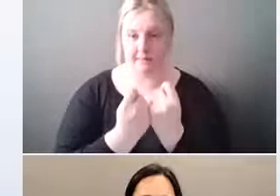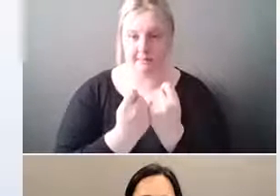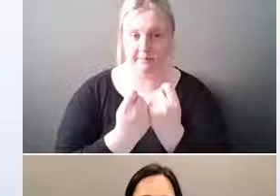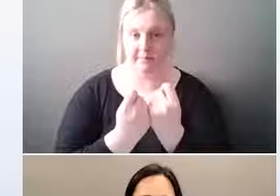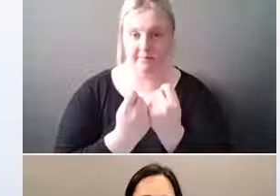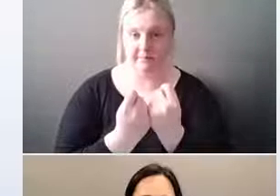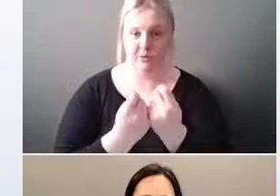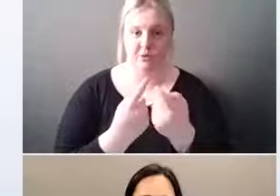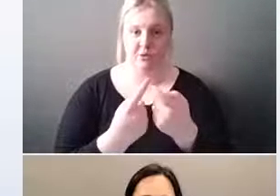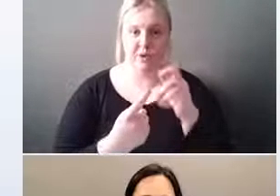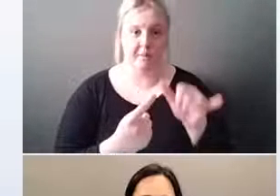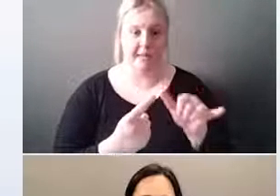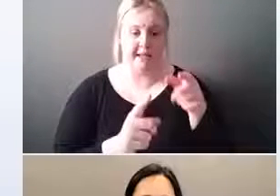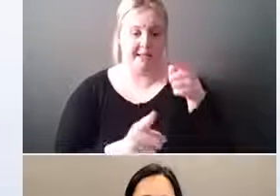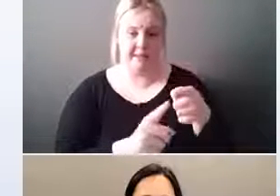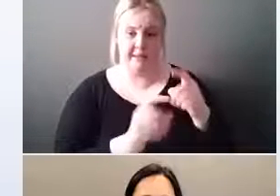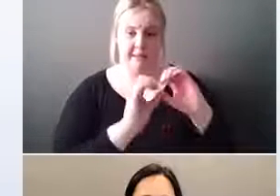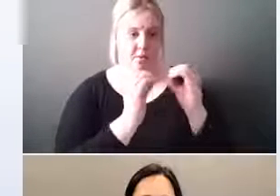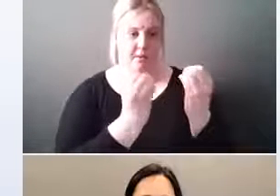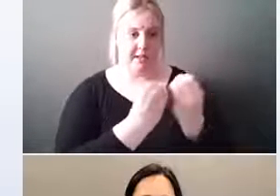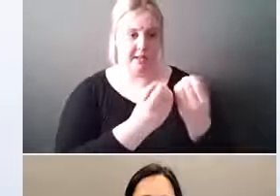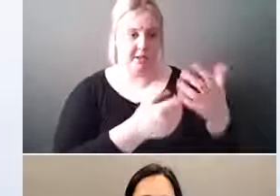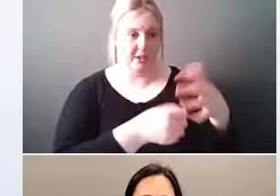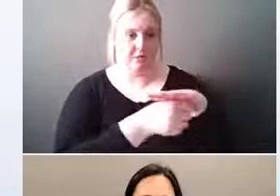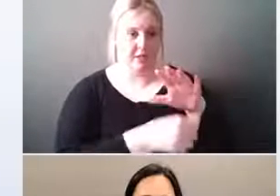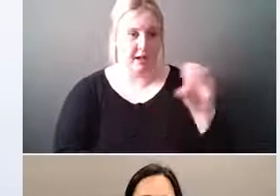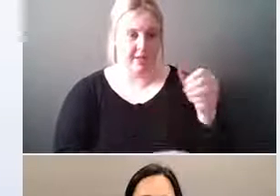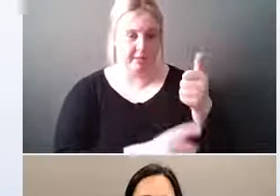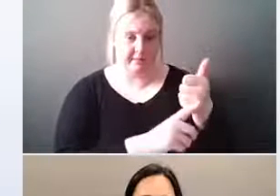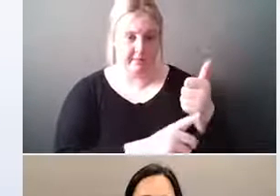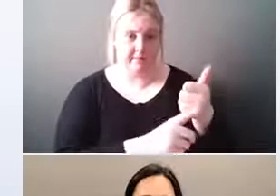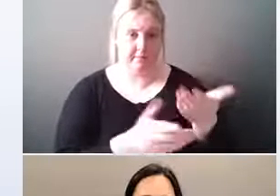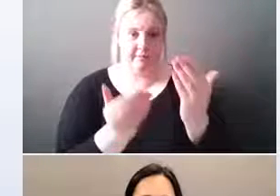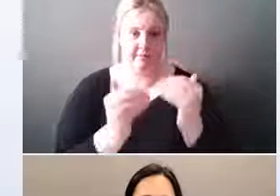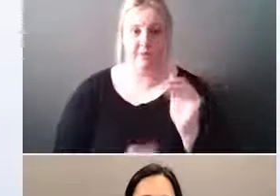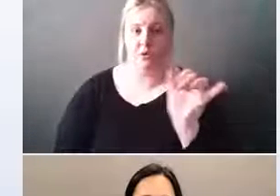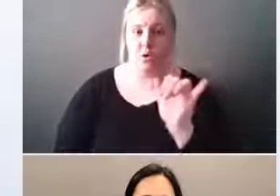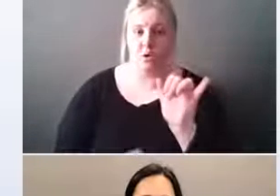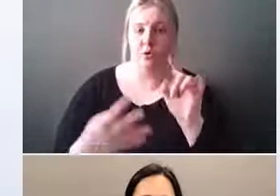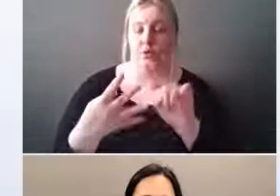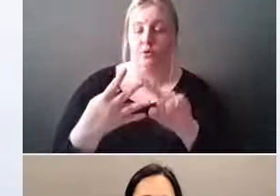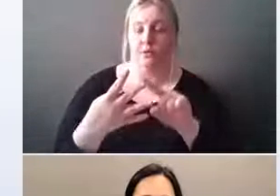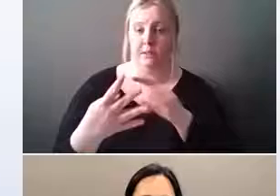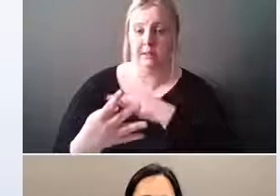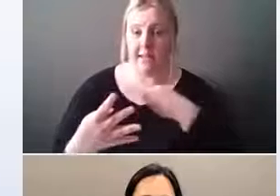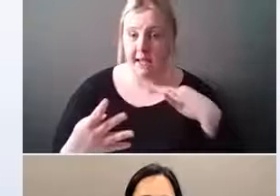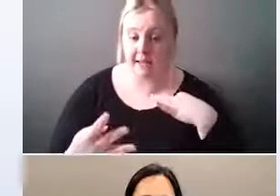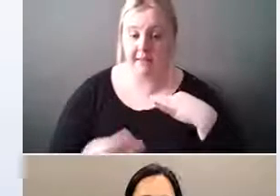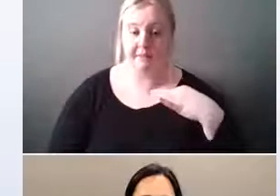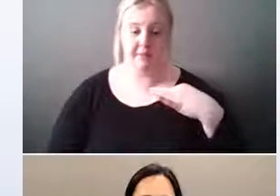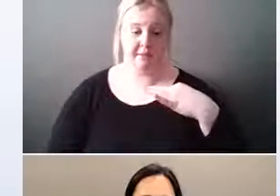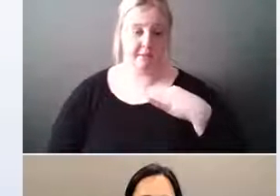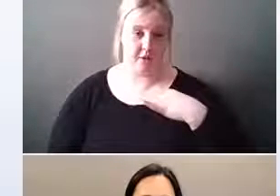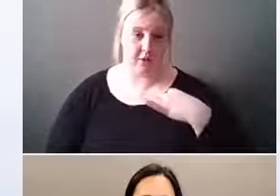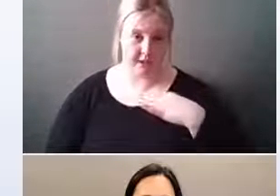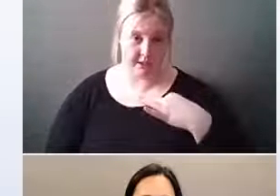specific organizations themselves. It also is targeted to staff and volunteers from the senior